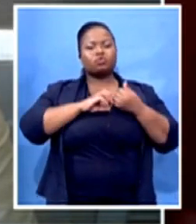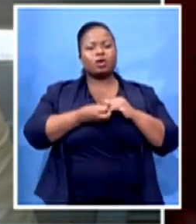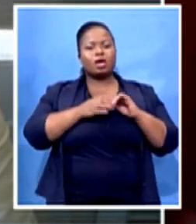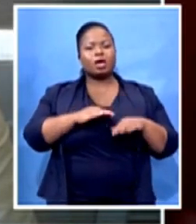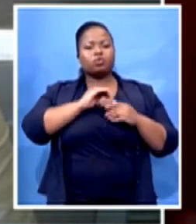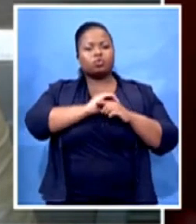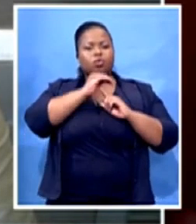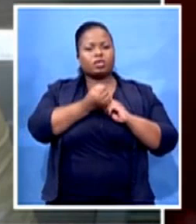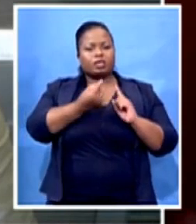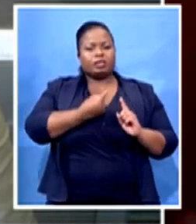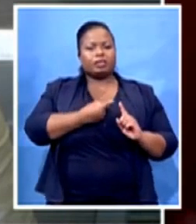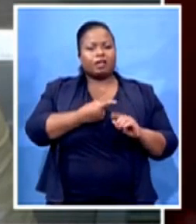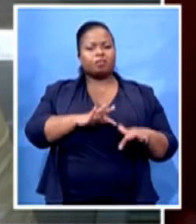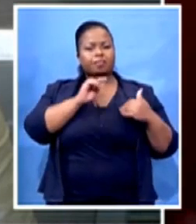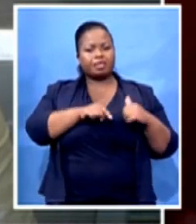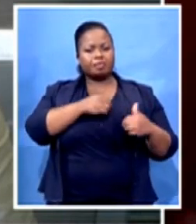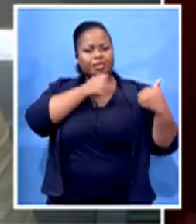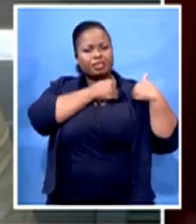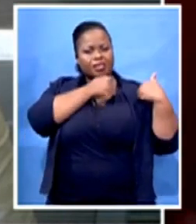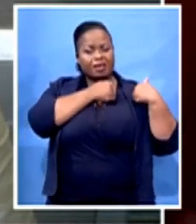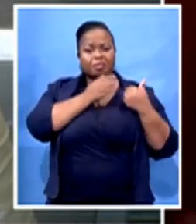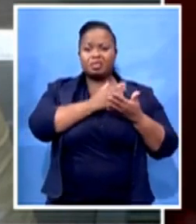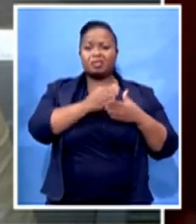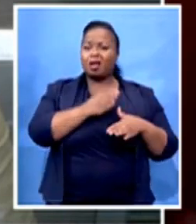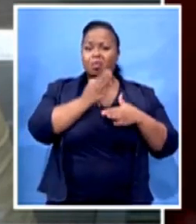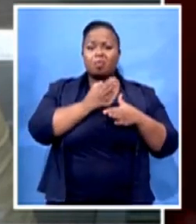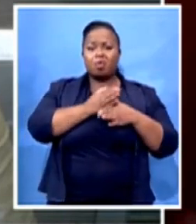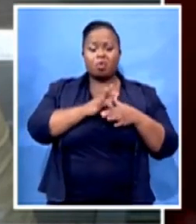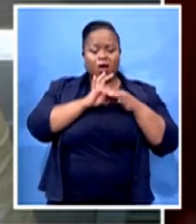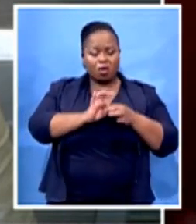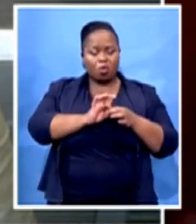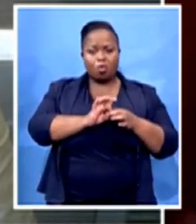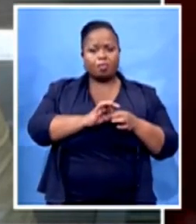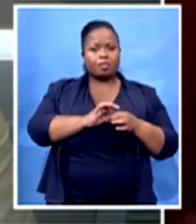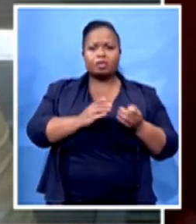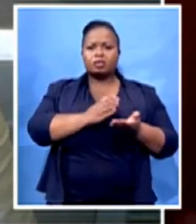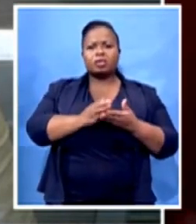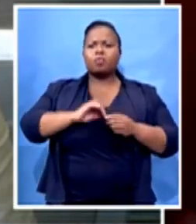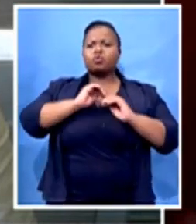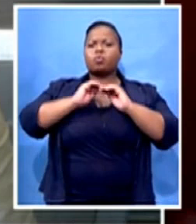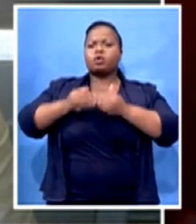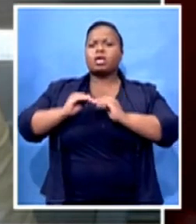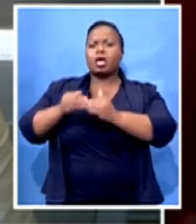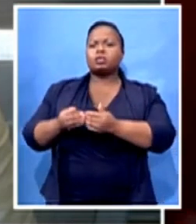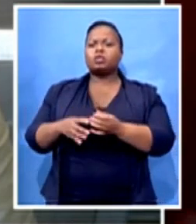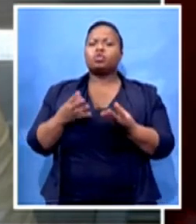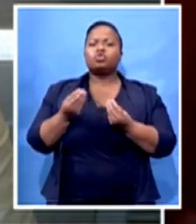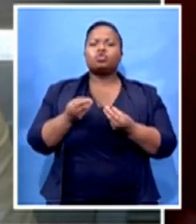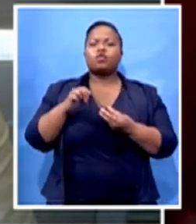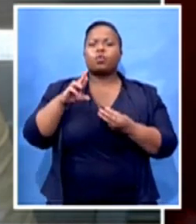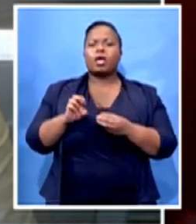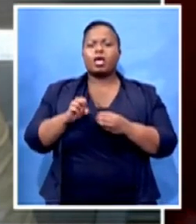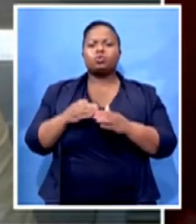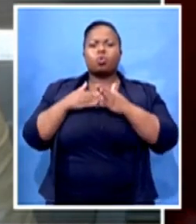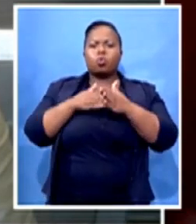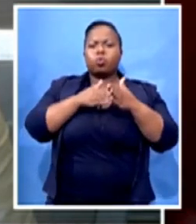know, Garcen, they don't always have these protective mechanisms and software and different shields. Is it expensive to